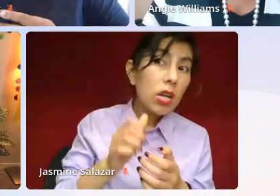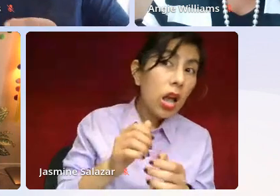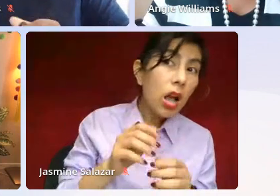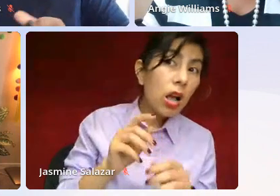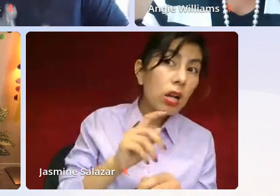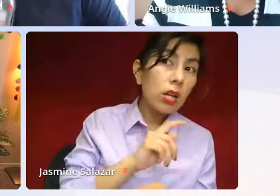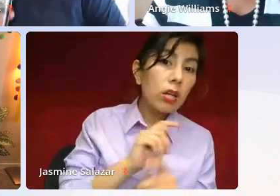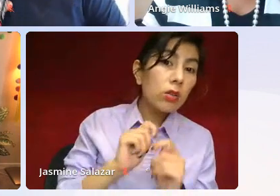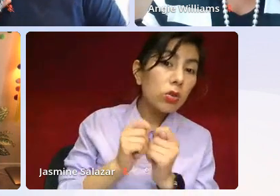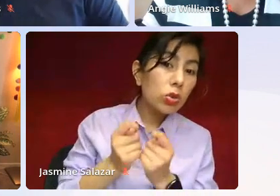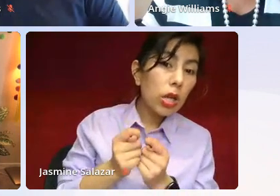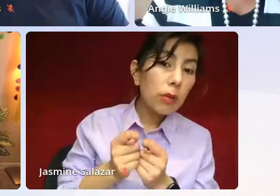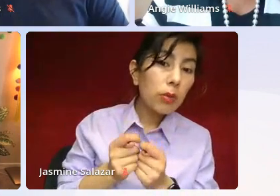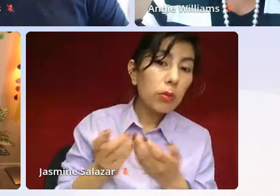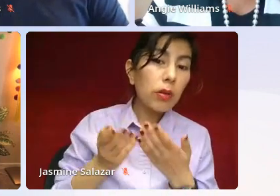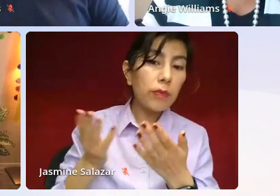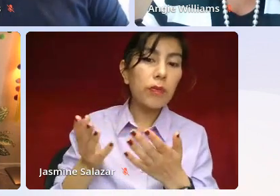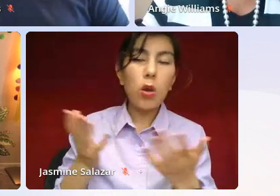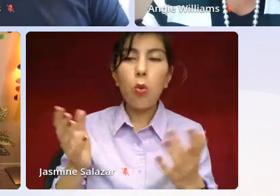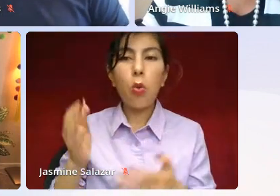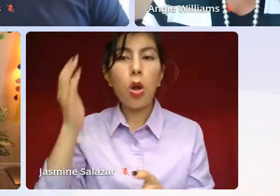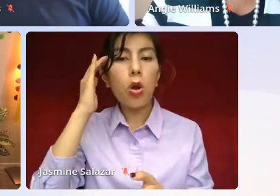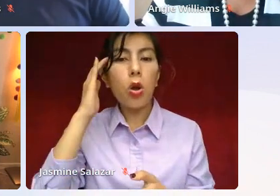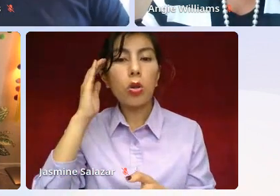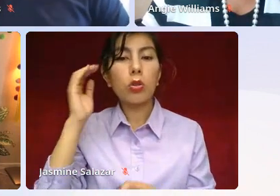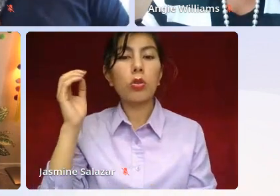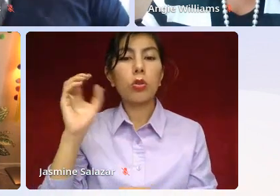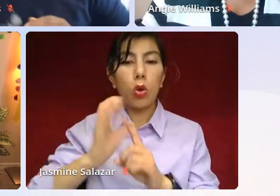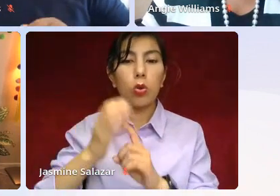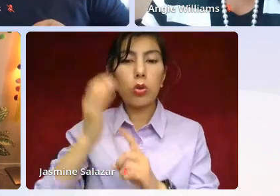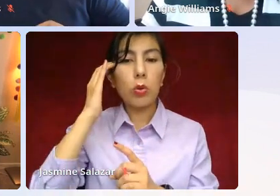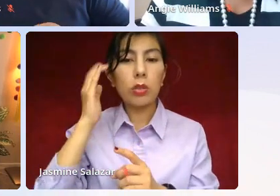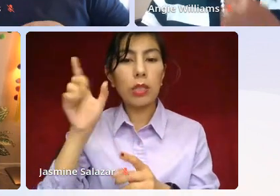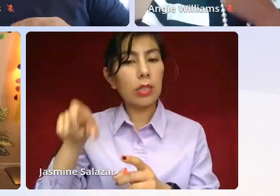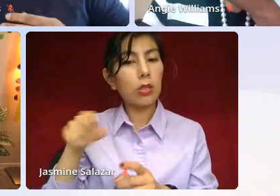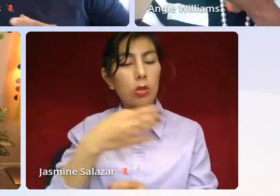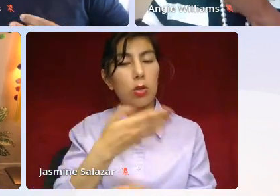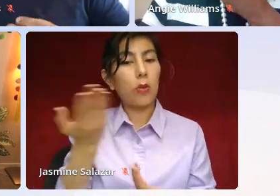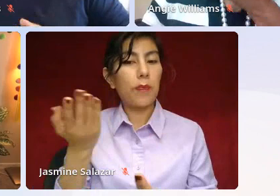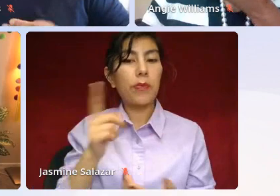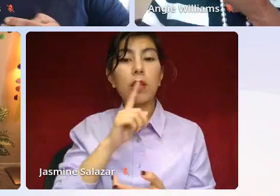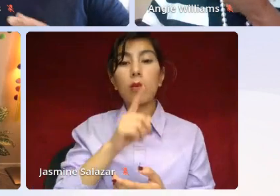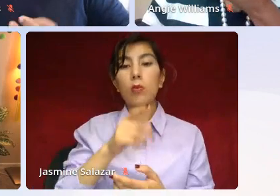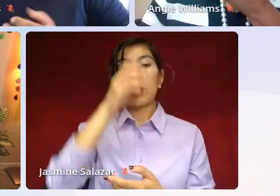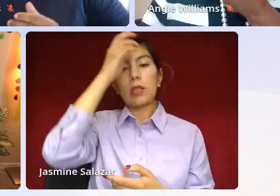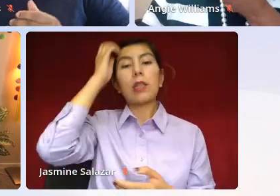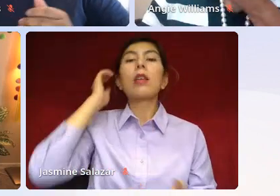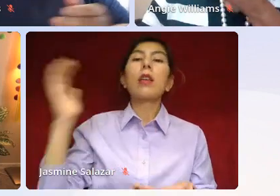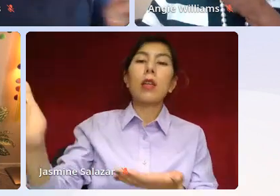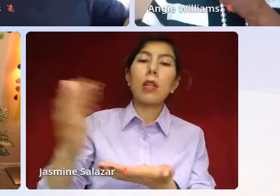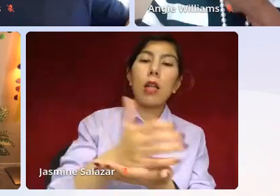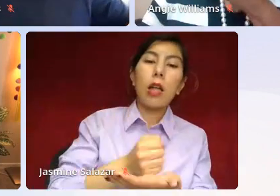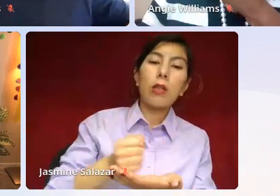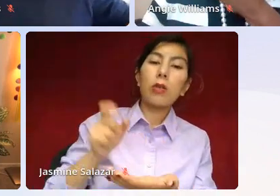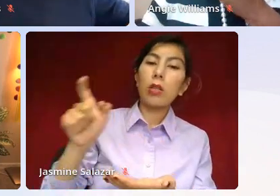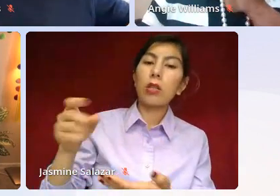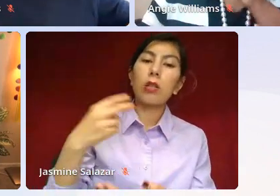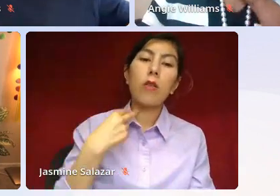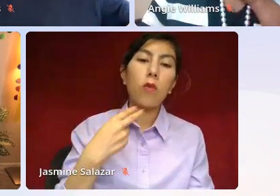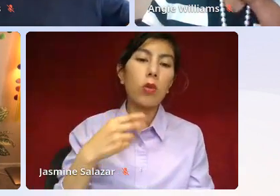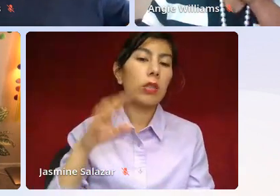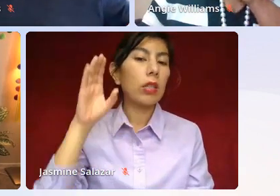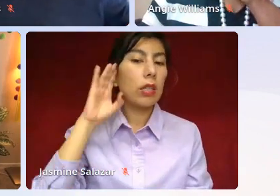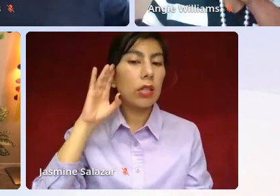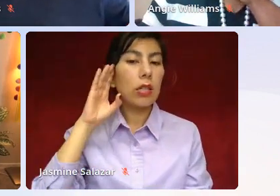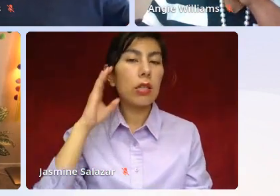know about? What kind of cultural awareness they need to know? So it's really, gathering their voices and hearing,